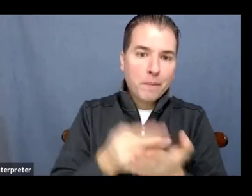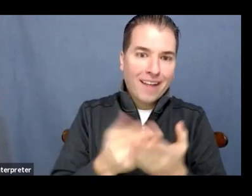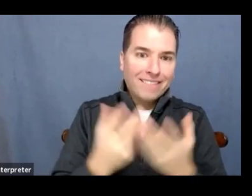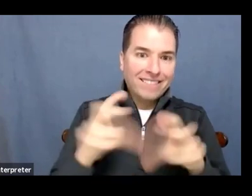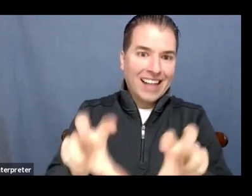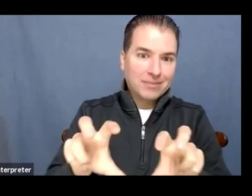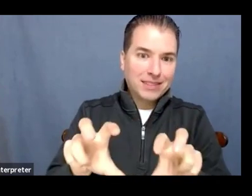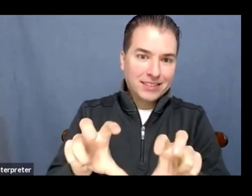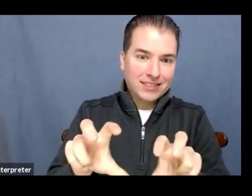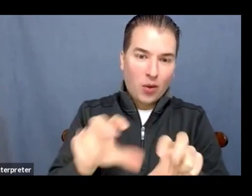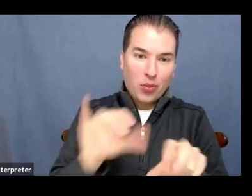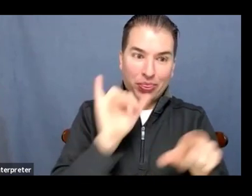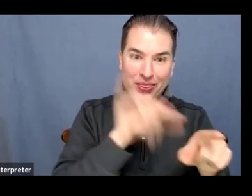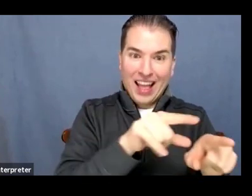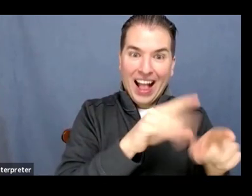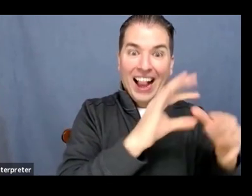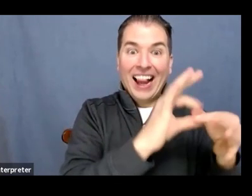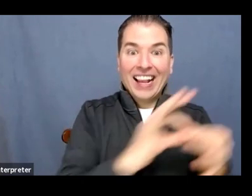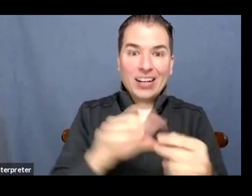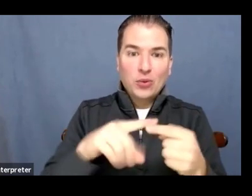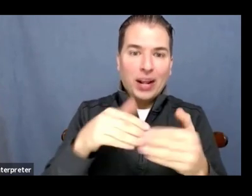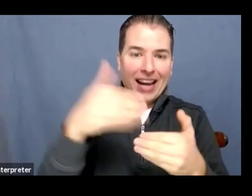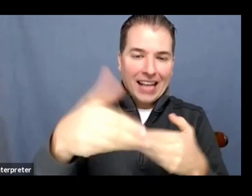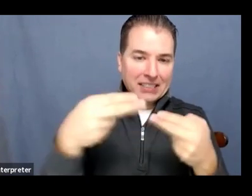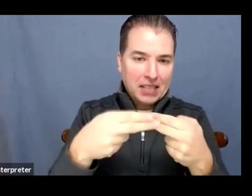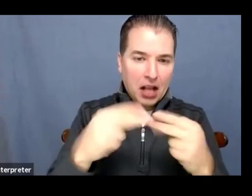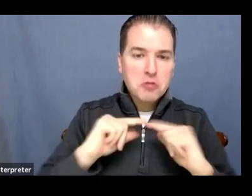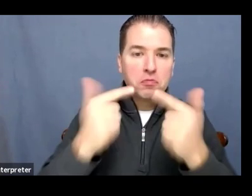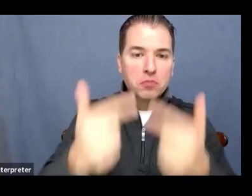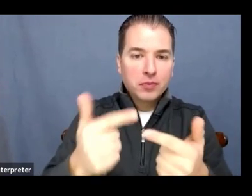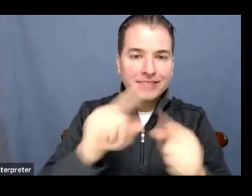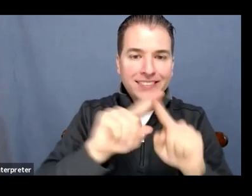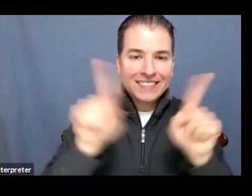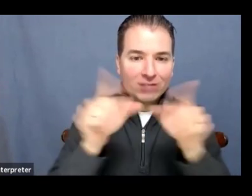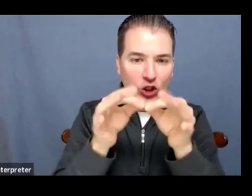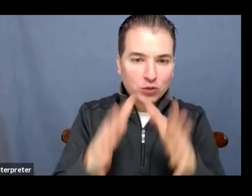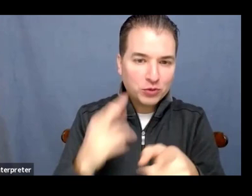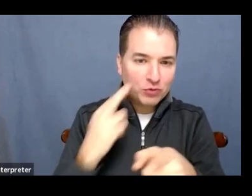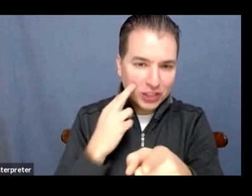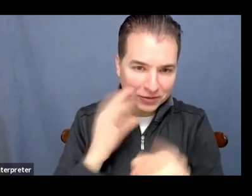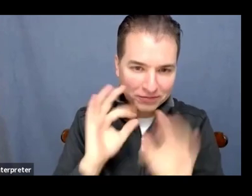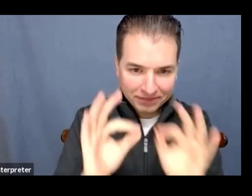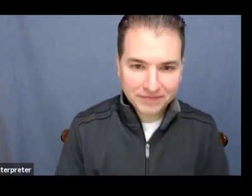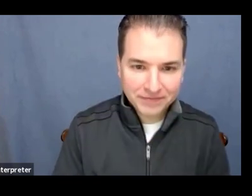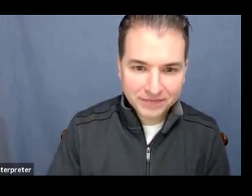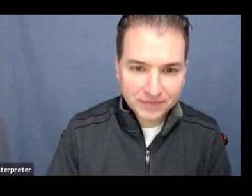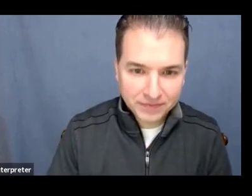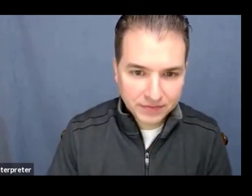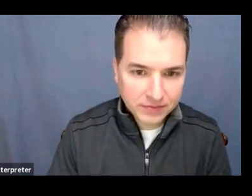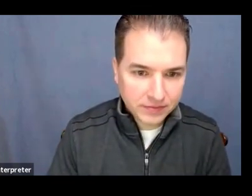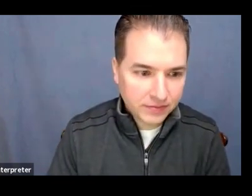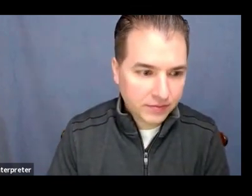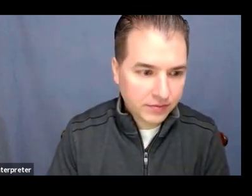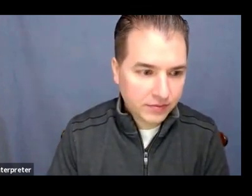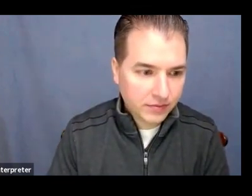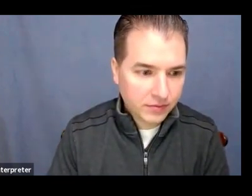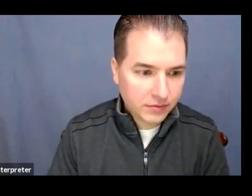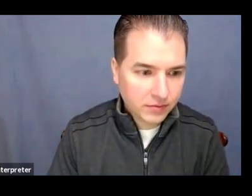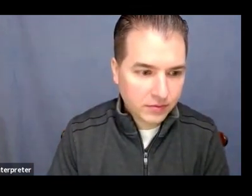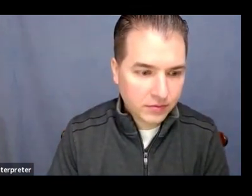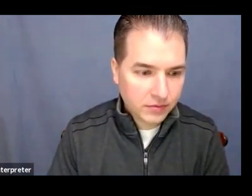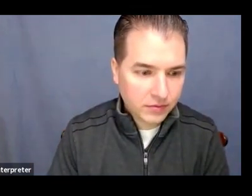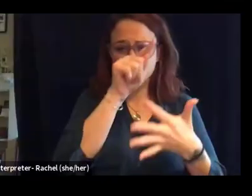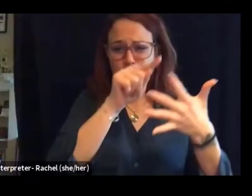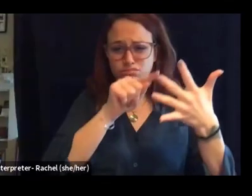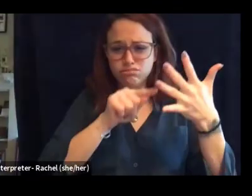good segue into the next slide, which is, this is just a list of some of the kinds of things that, you